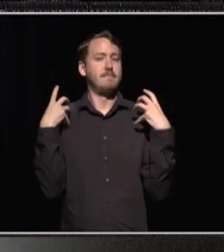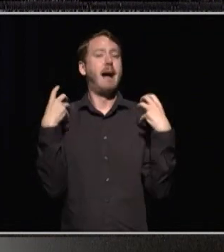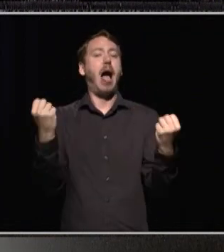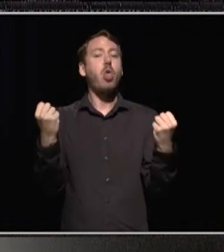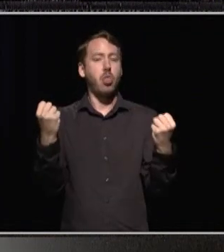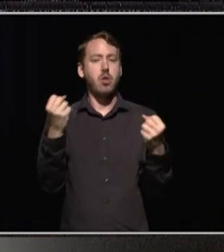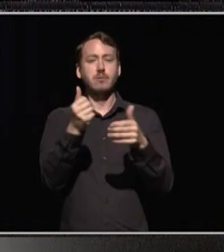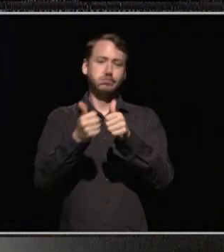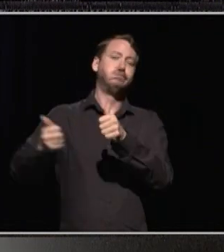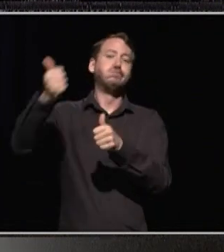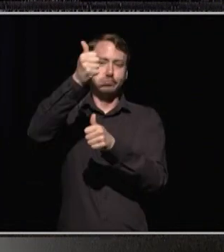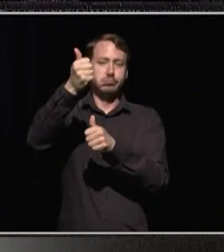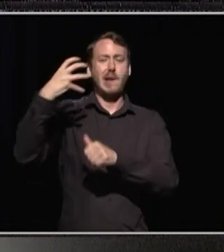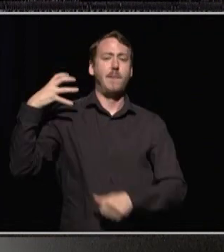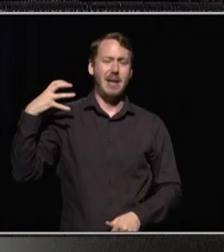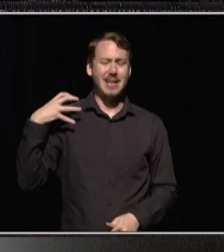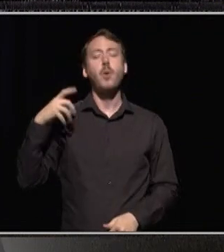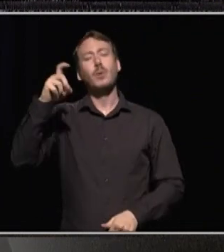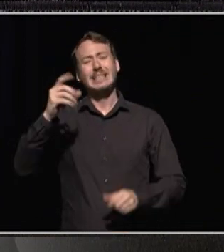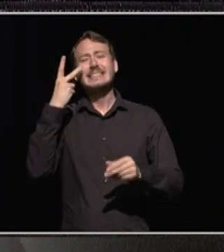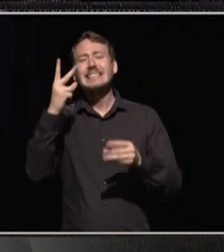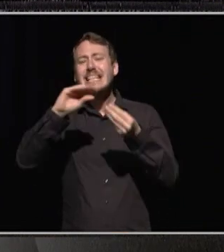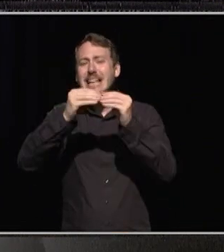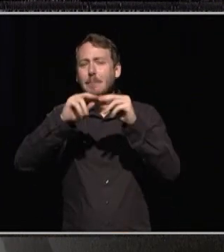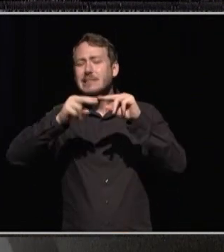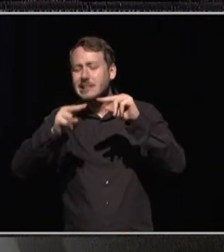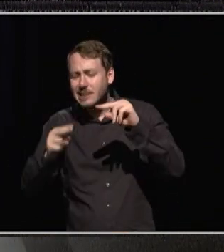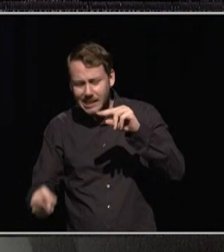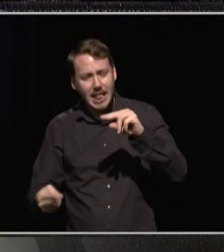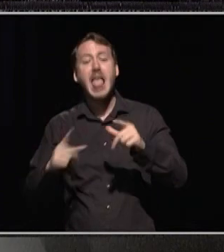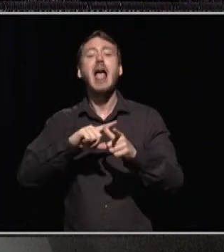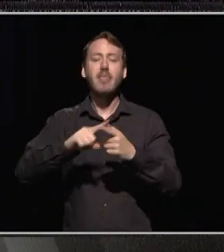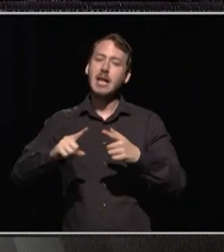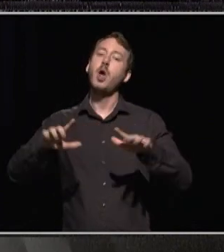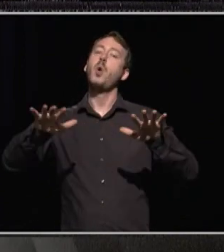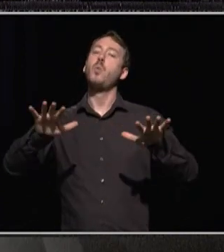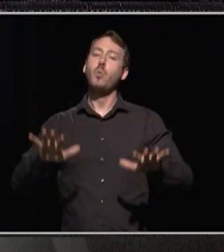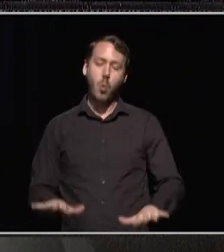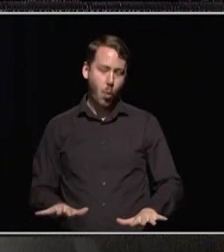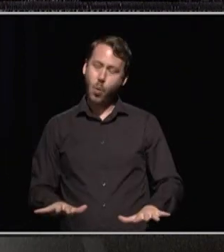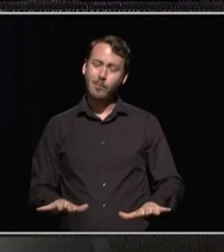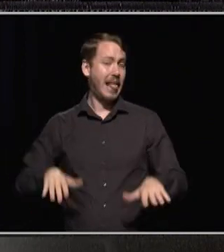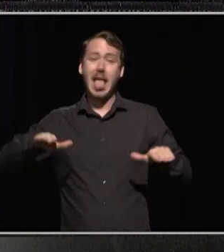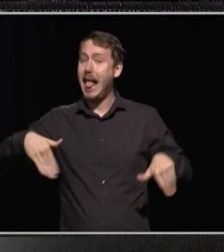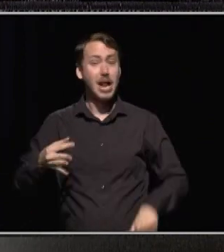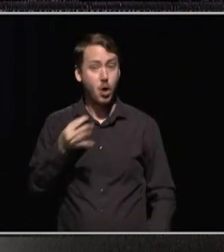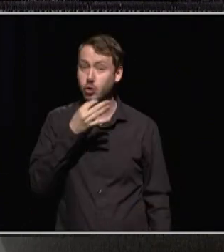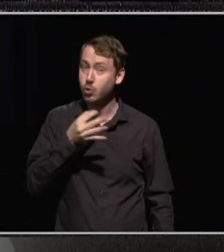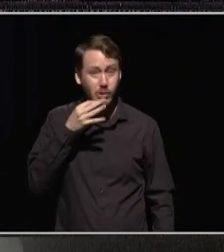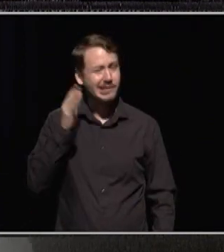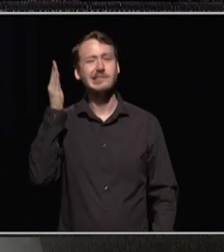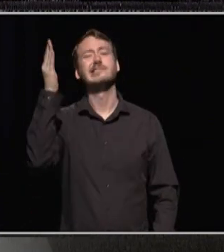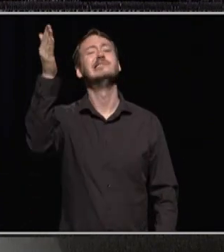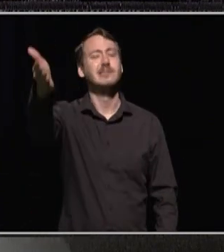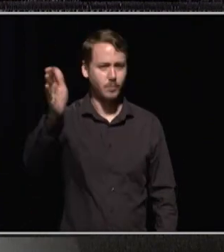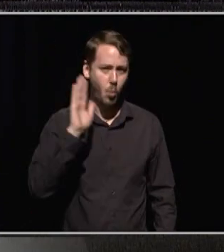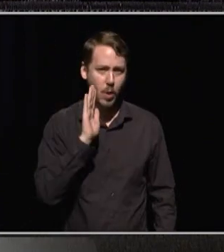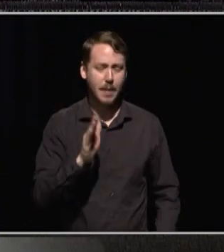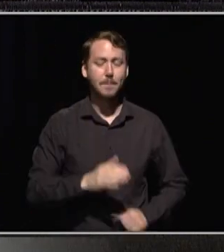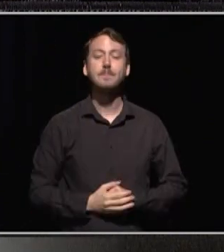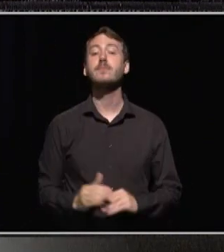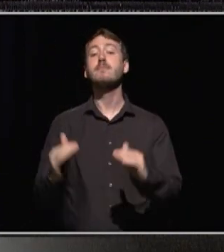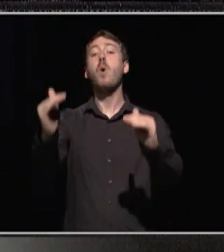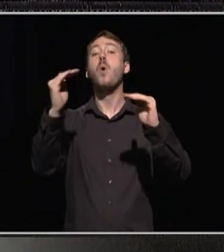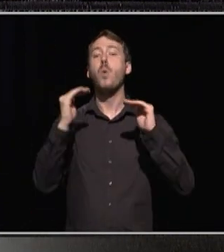numbers in the right zone before we can begin to really relax, and that won't be for some time yet. We also want to make you aware that Metro